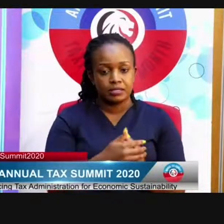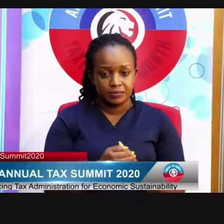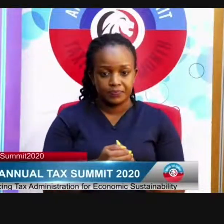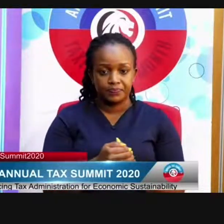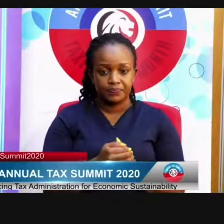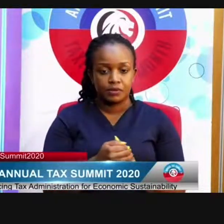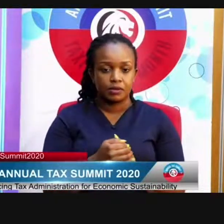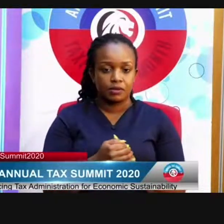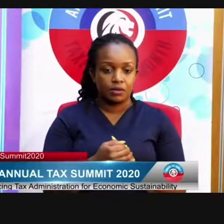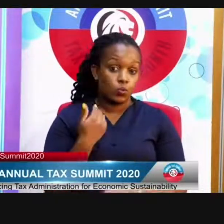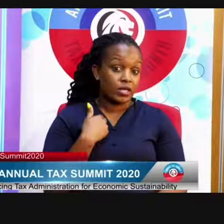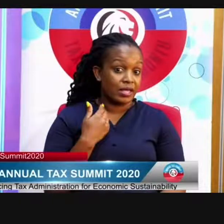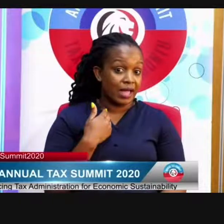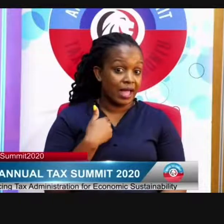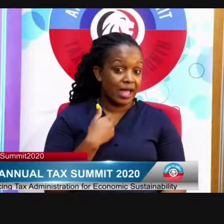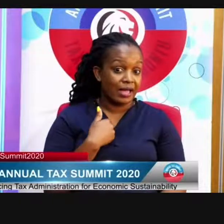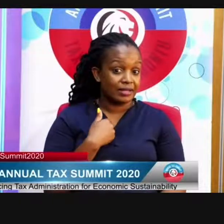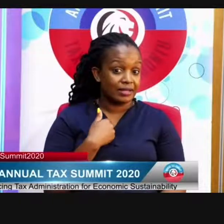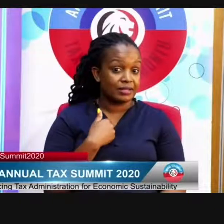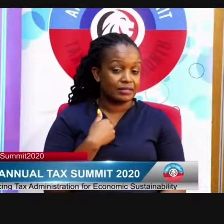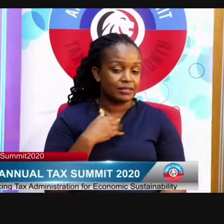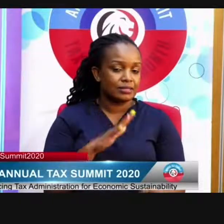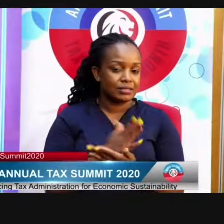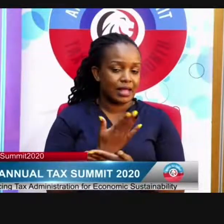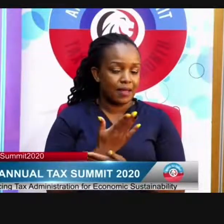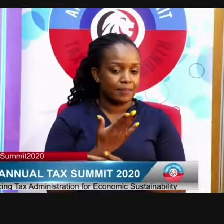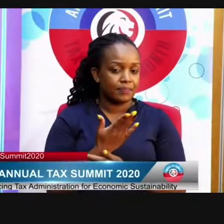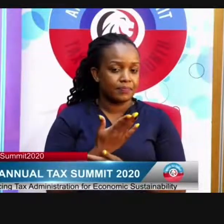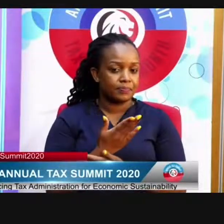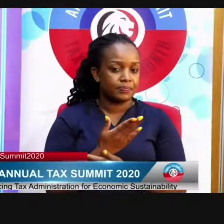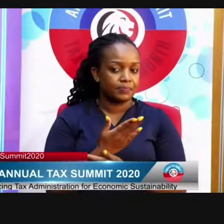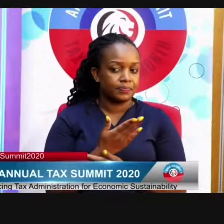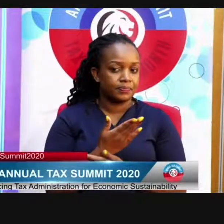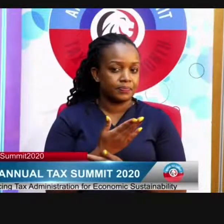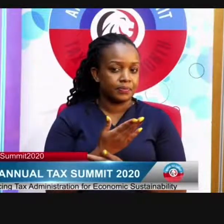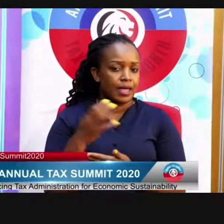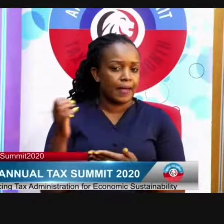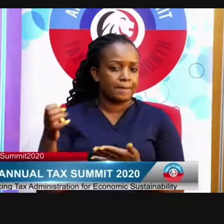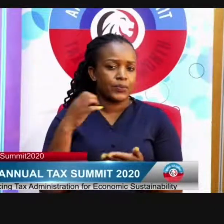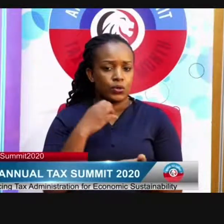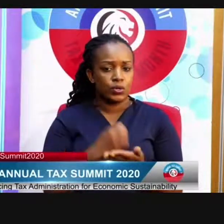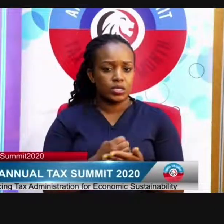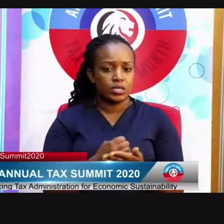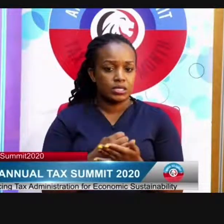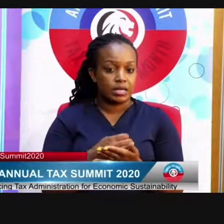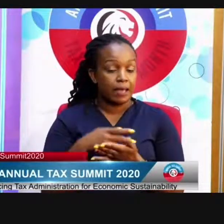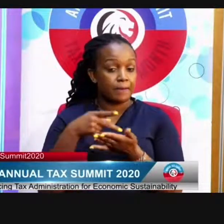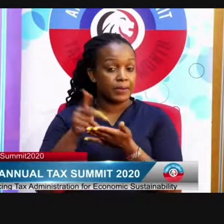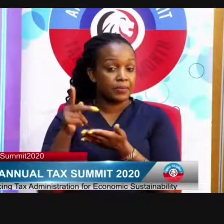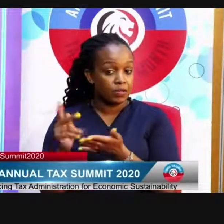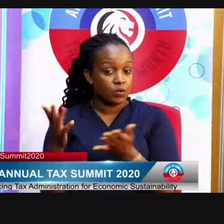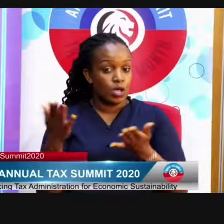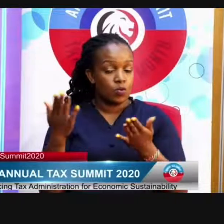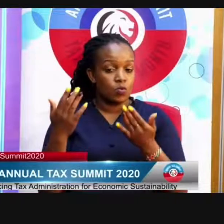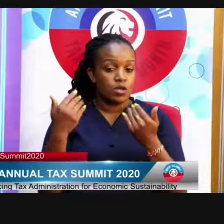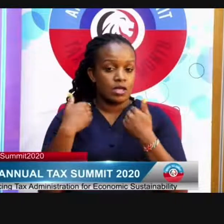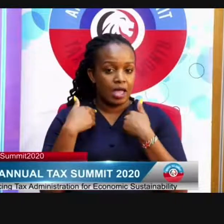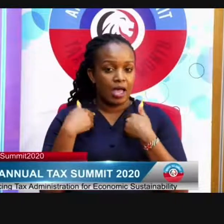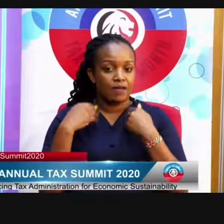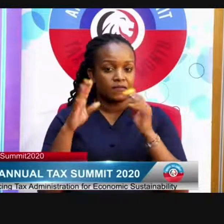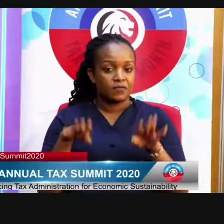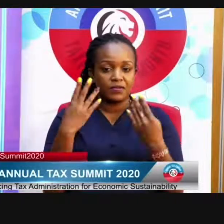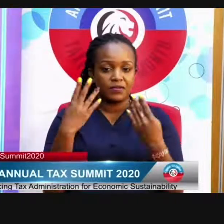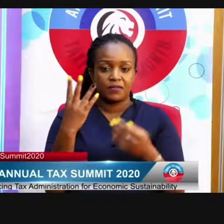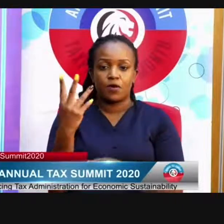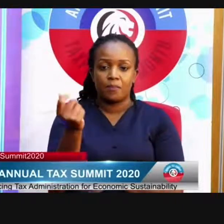some deferrals, for employee tax, where we've given some deferrals, 4 months deferrals on the